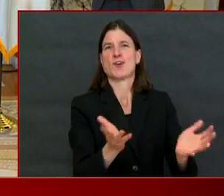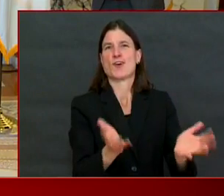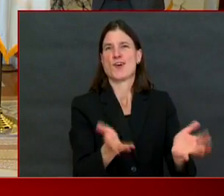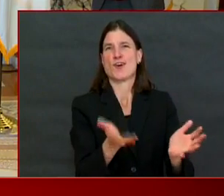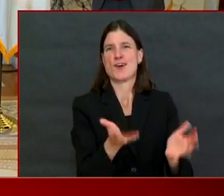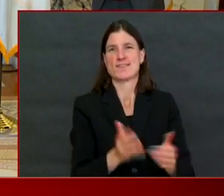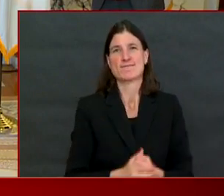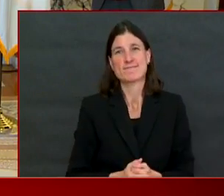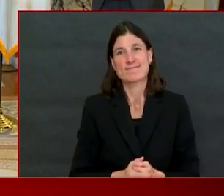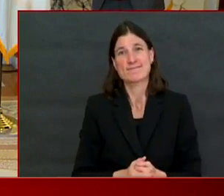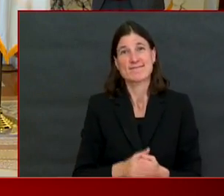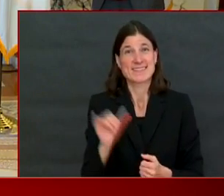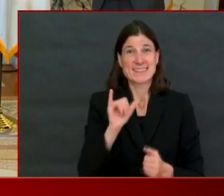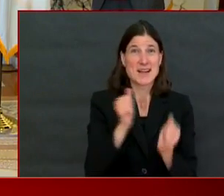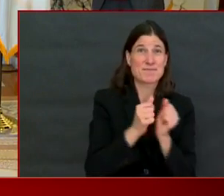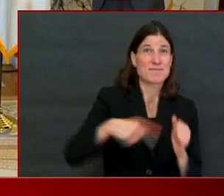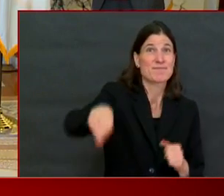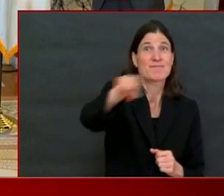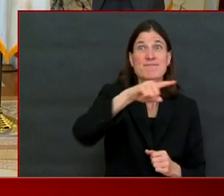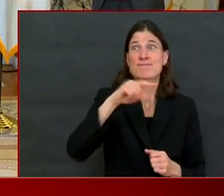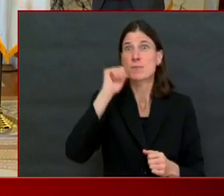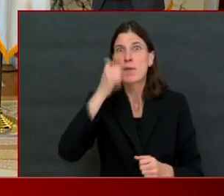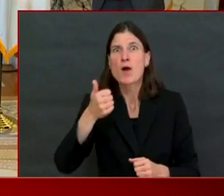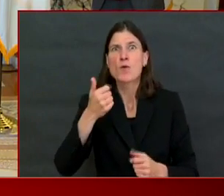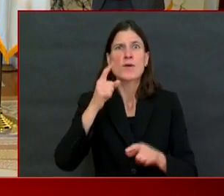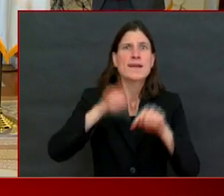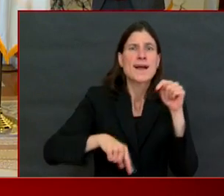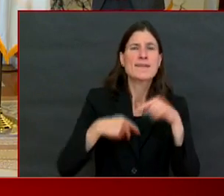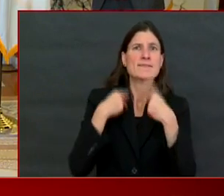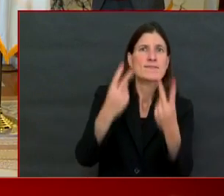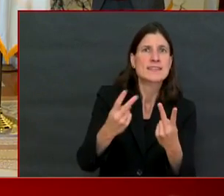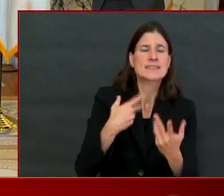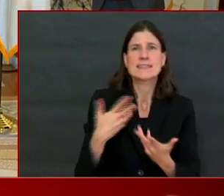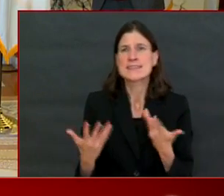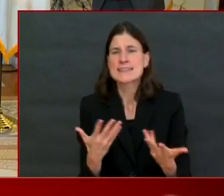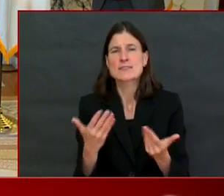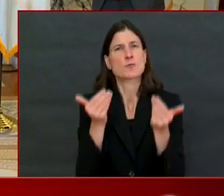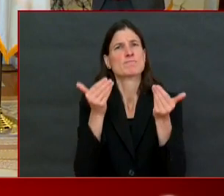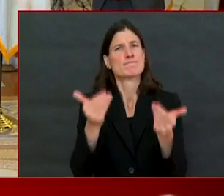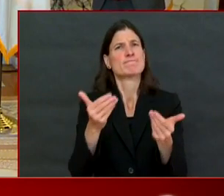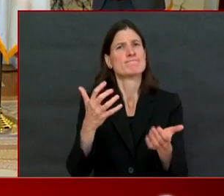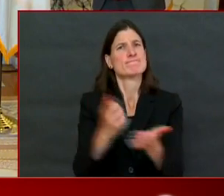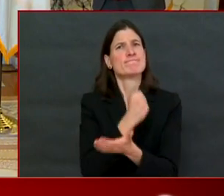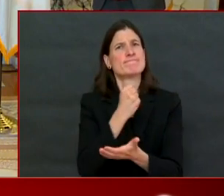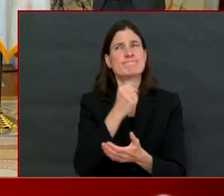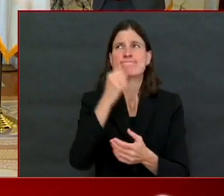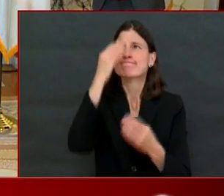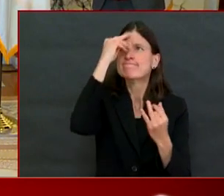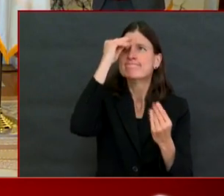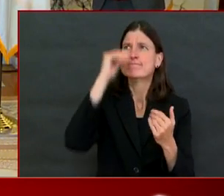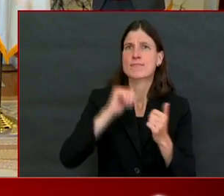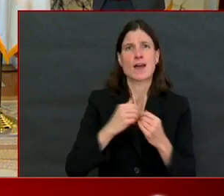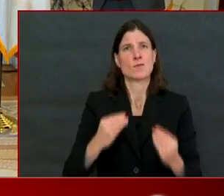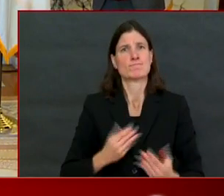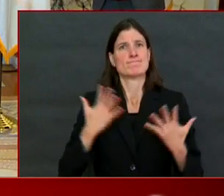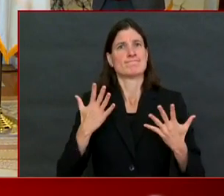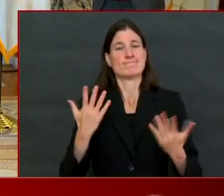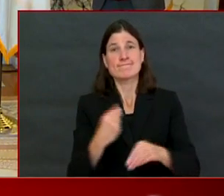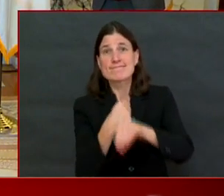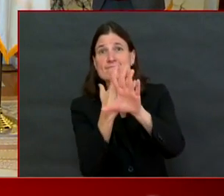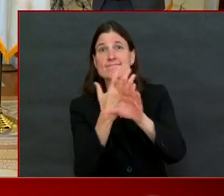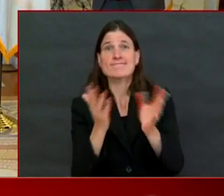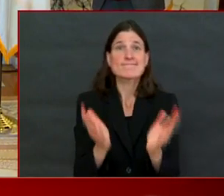us. Hopefully, people can find some normalcy and joy in having a phone call with family